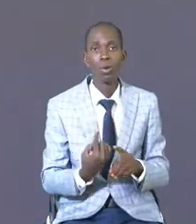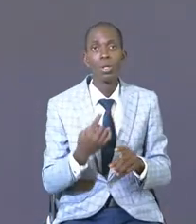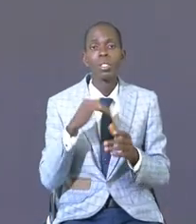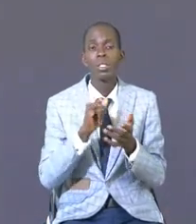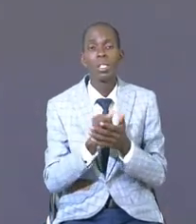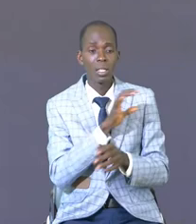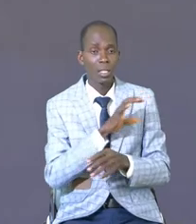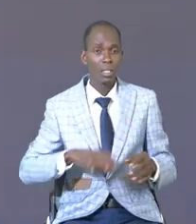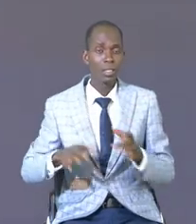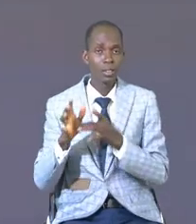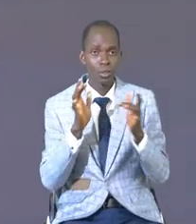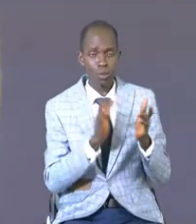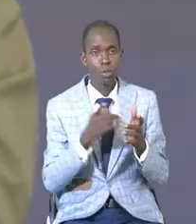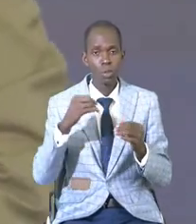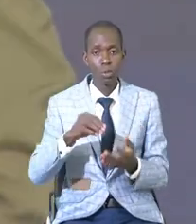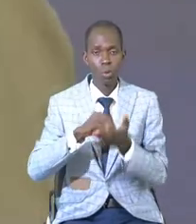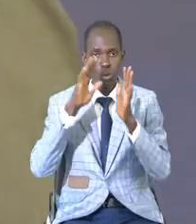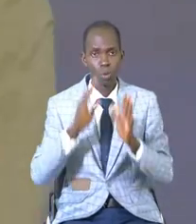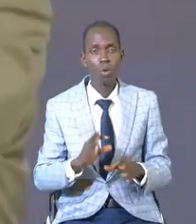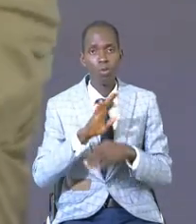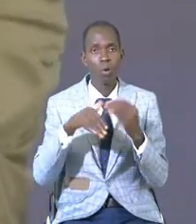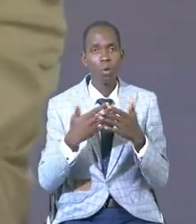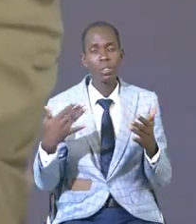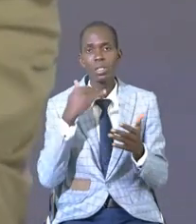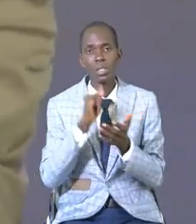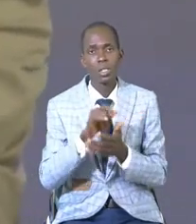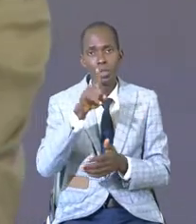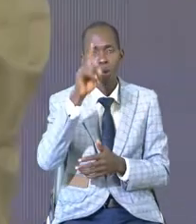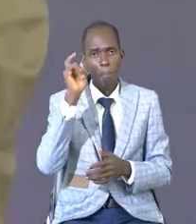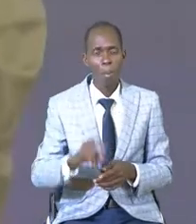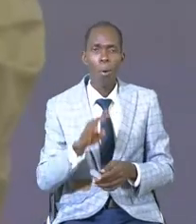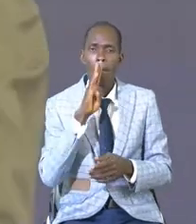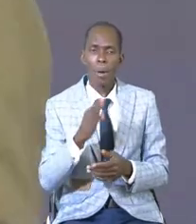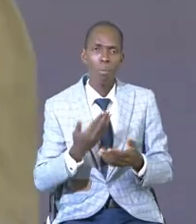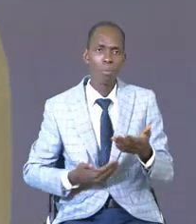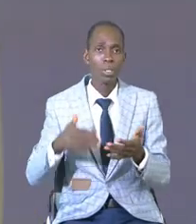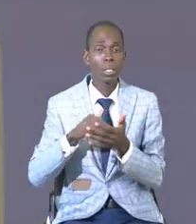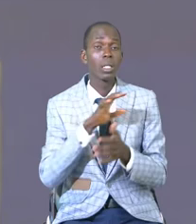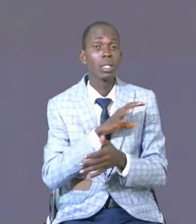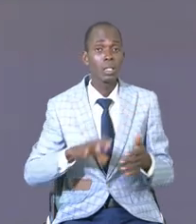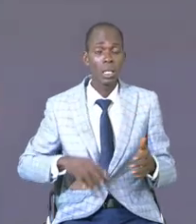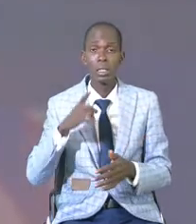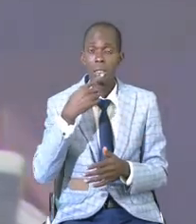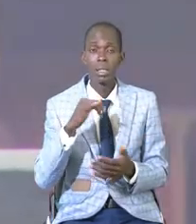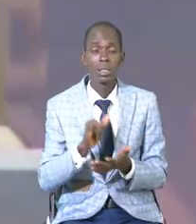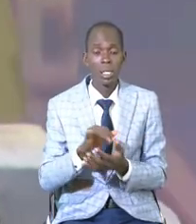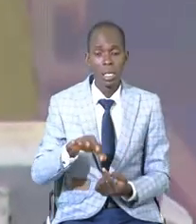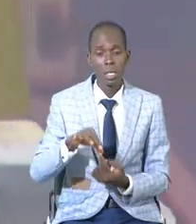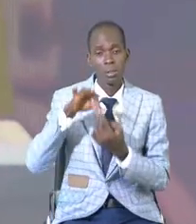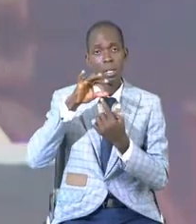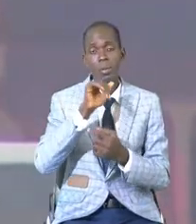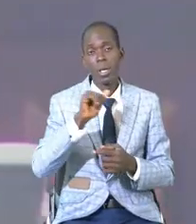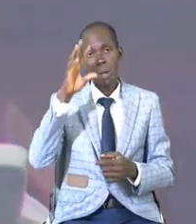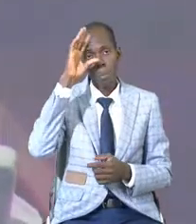of all things, that said, ye must be born again. It is Christ that said, except a man be born again,